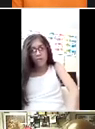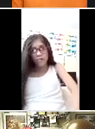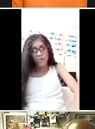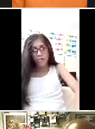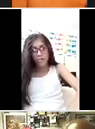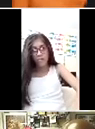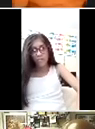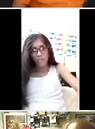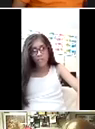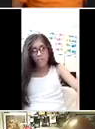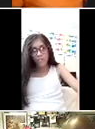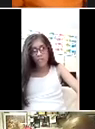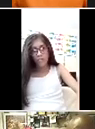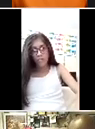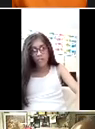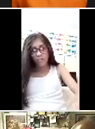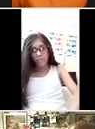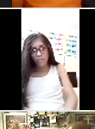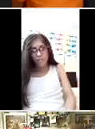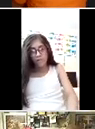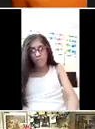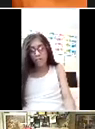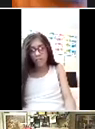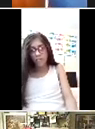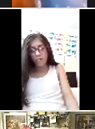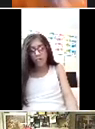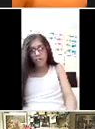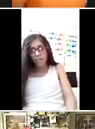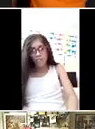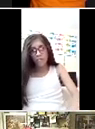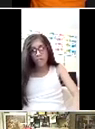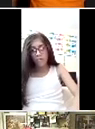had been saved. All right. Let's stop right there for now.